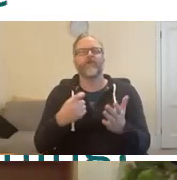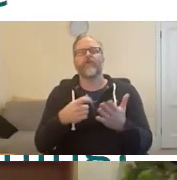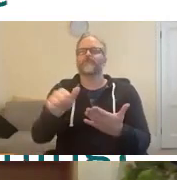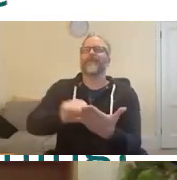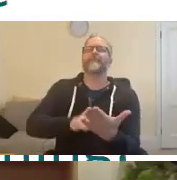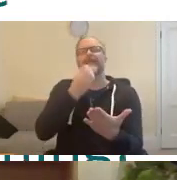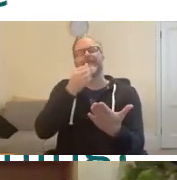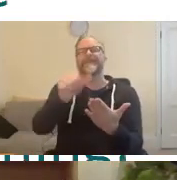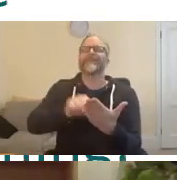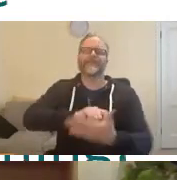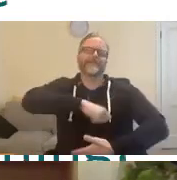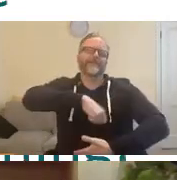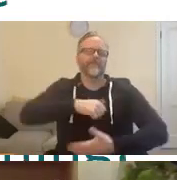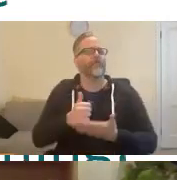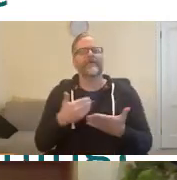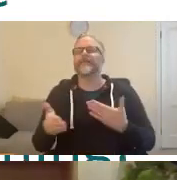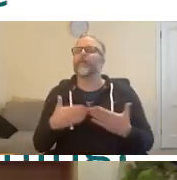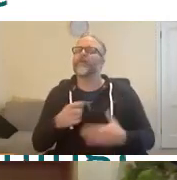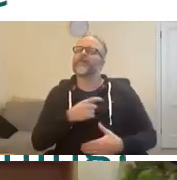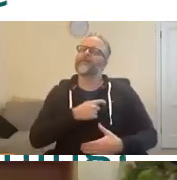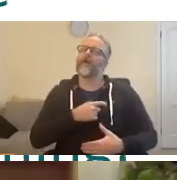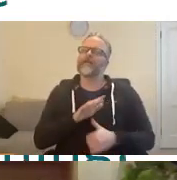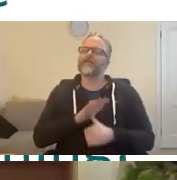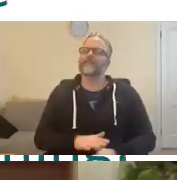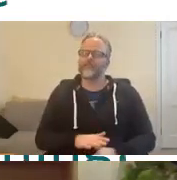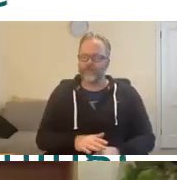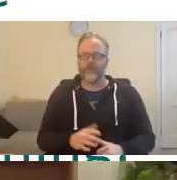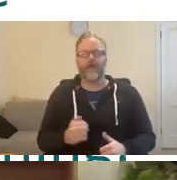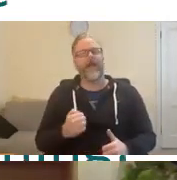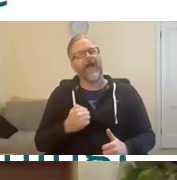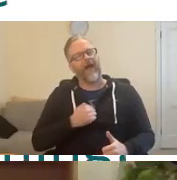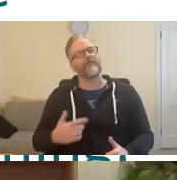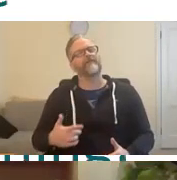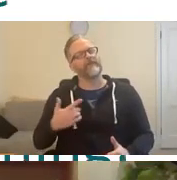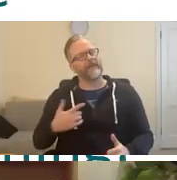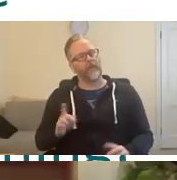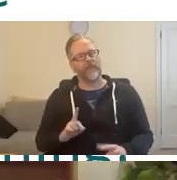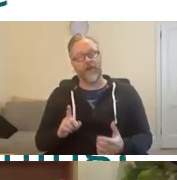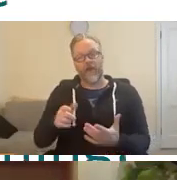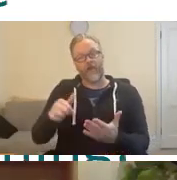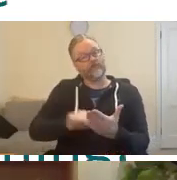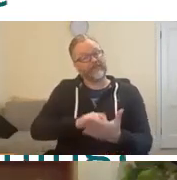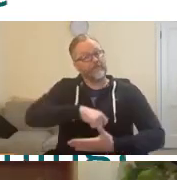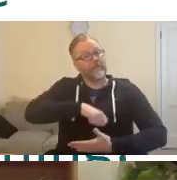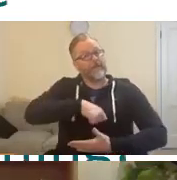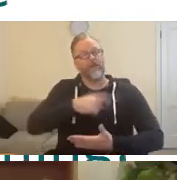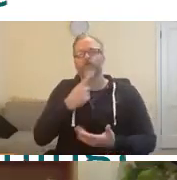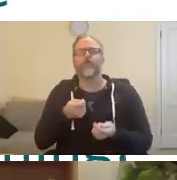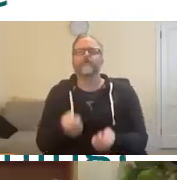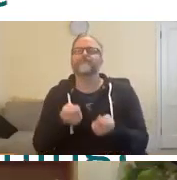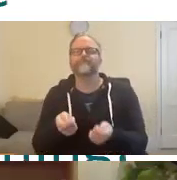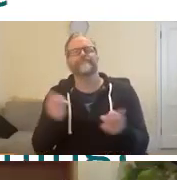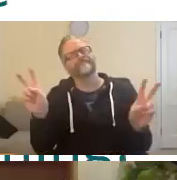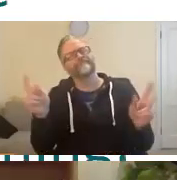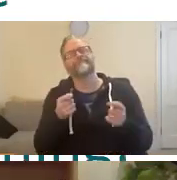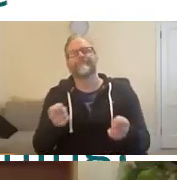tackle depression and anxiety. But our feeling is that having a recipe and being able to cook the dish are